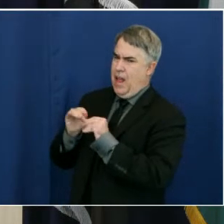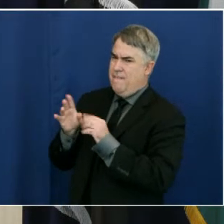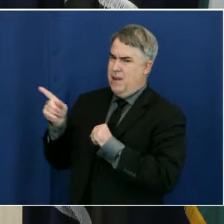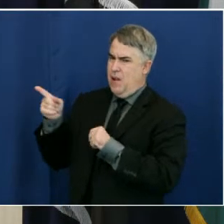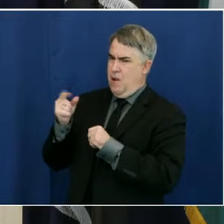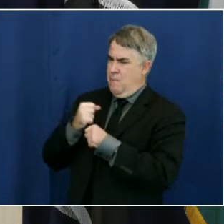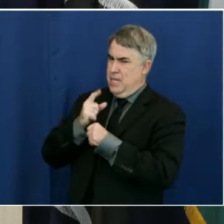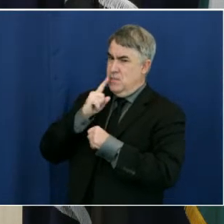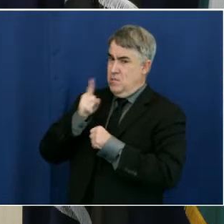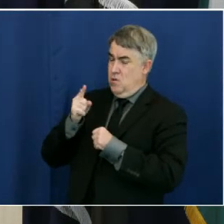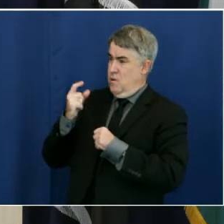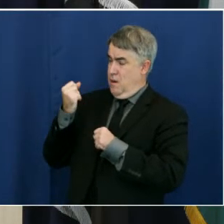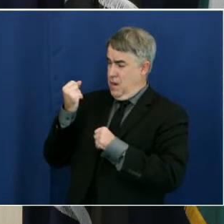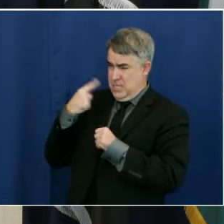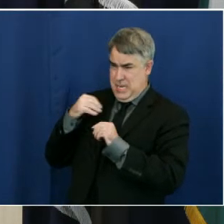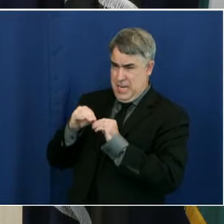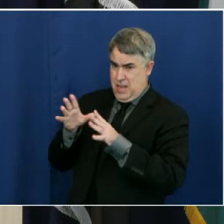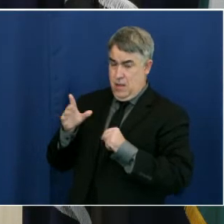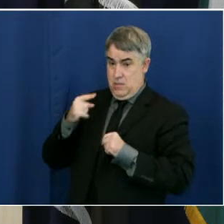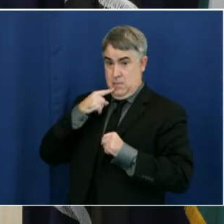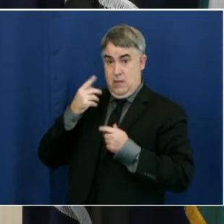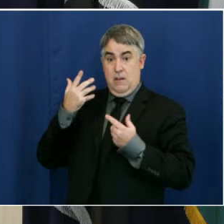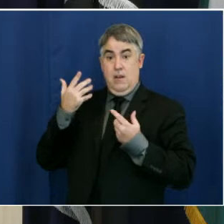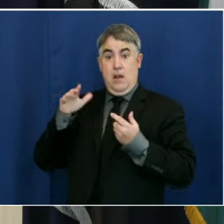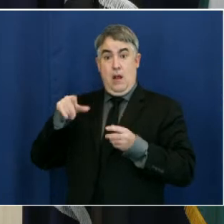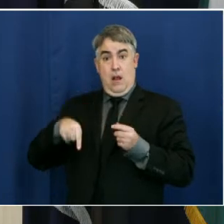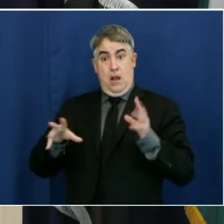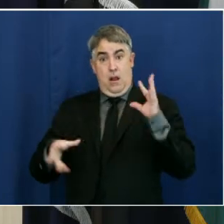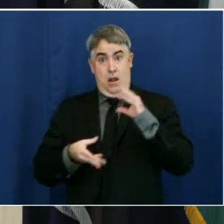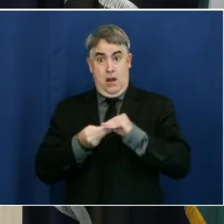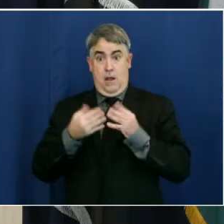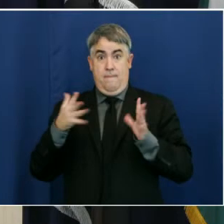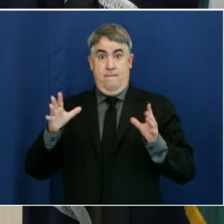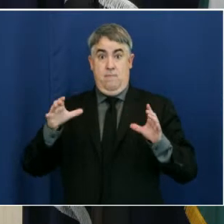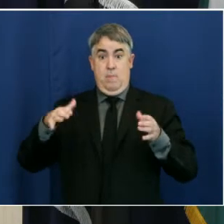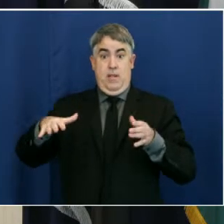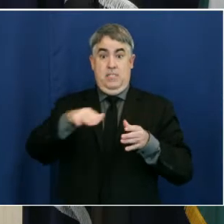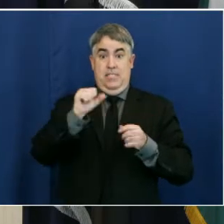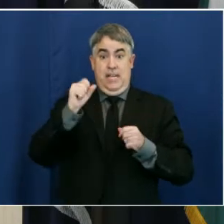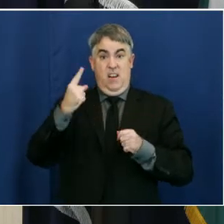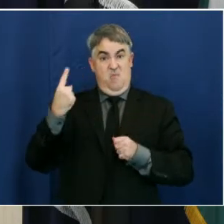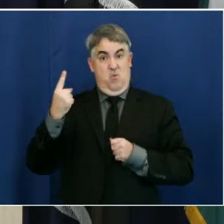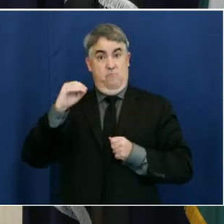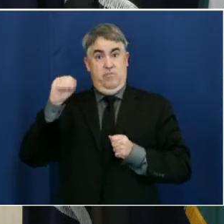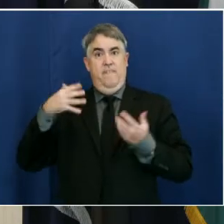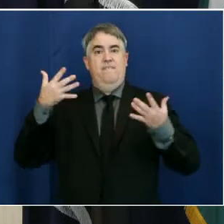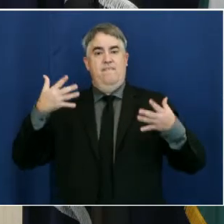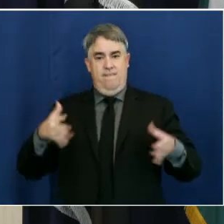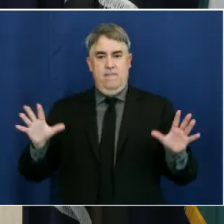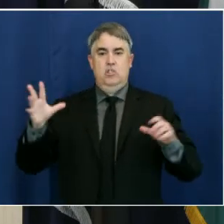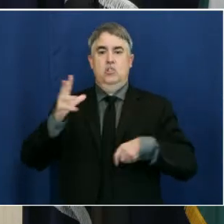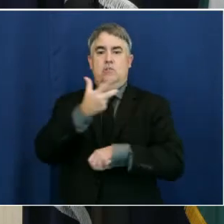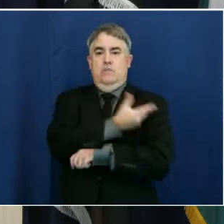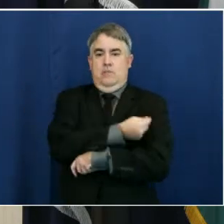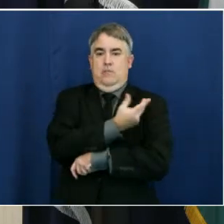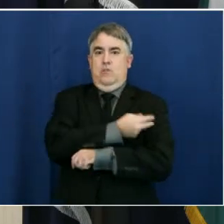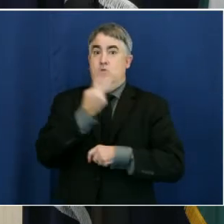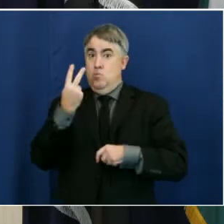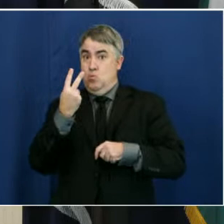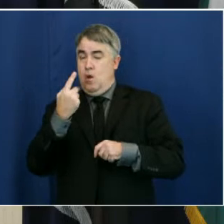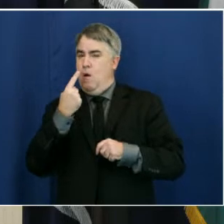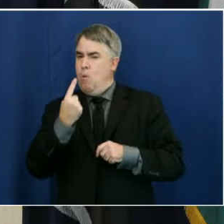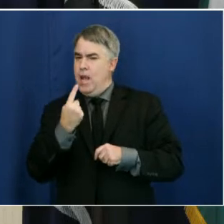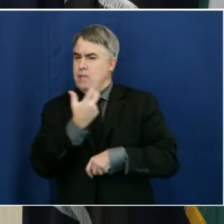correctly, 1% of the population is currently fully vaccinated, having received 2 shots. Could you speak to that a little